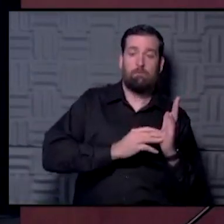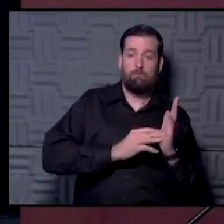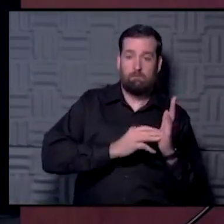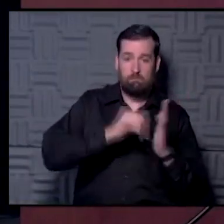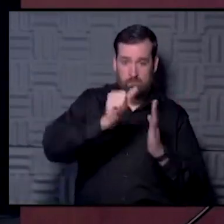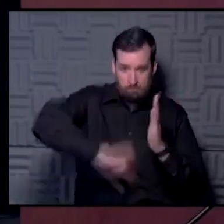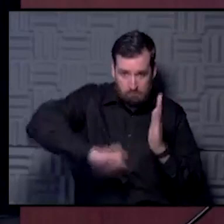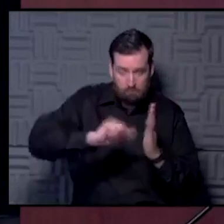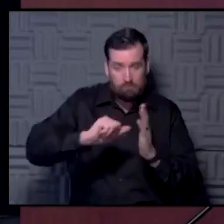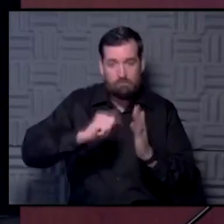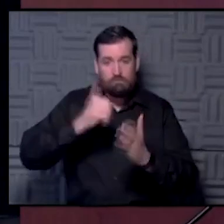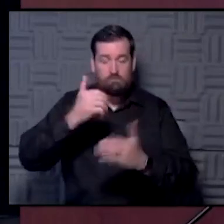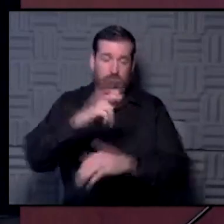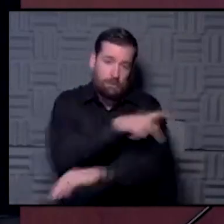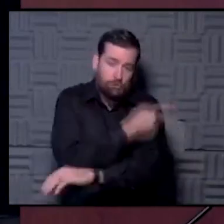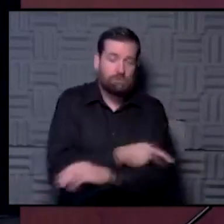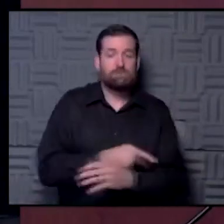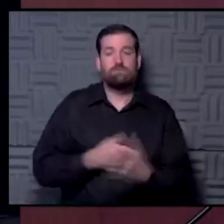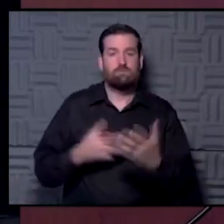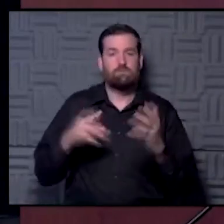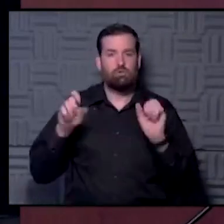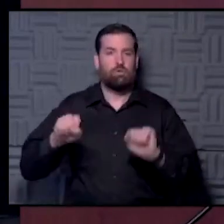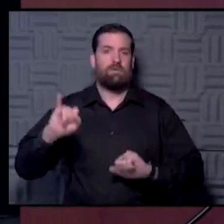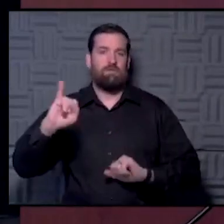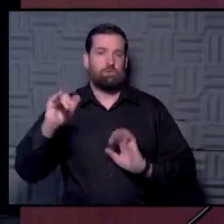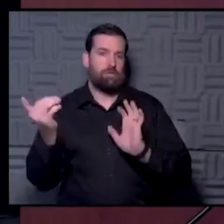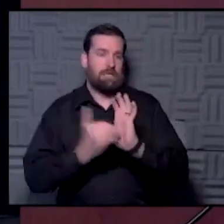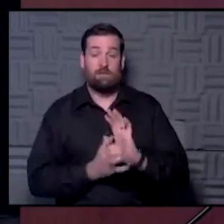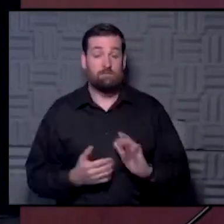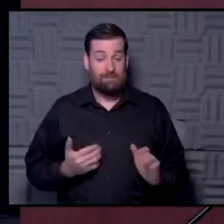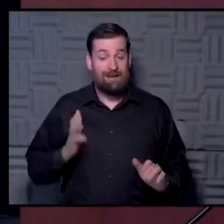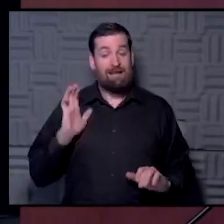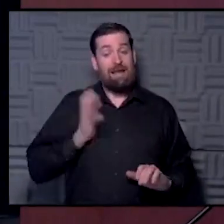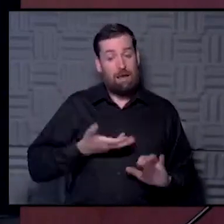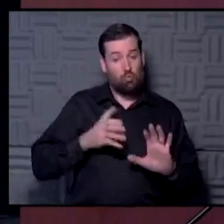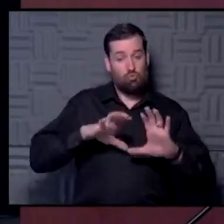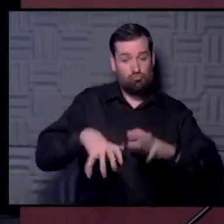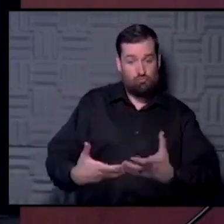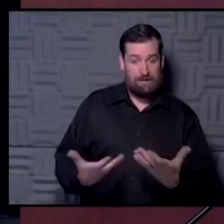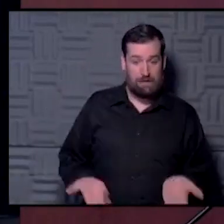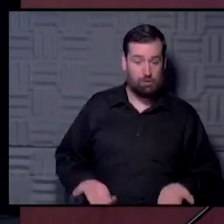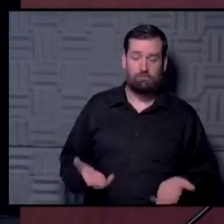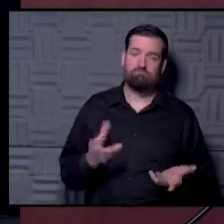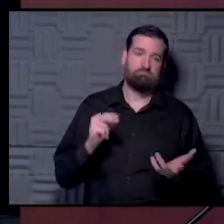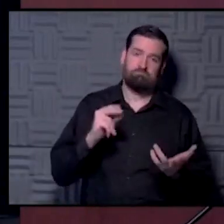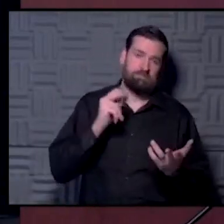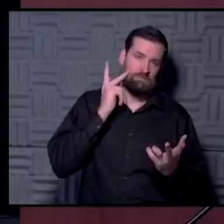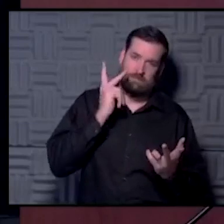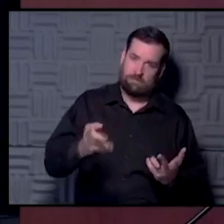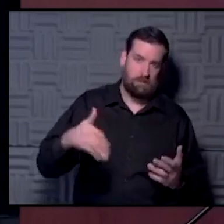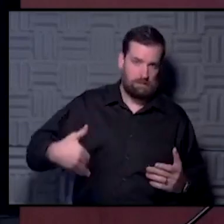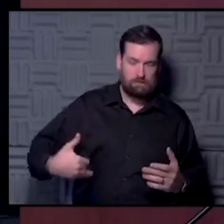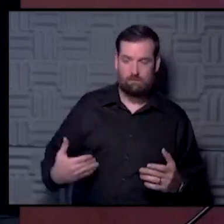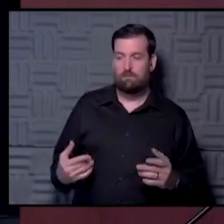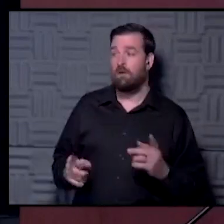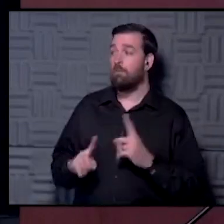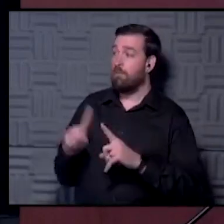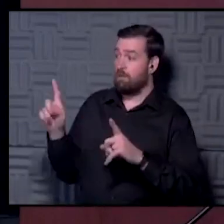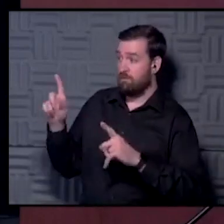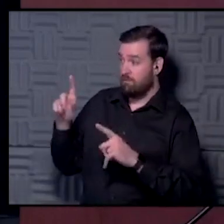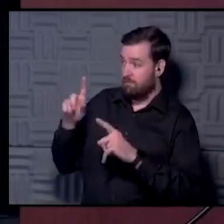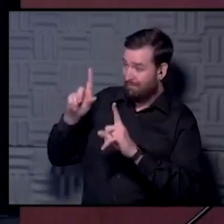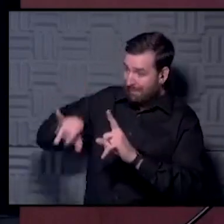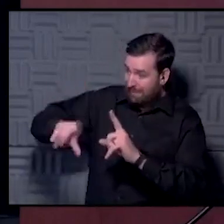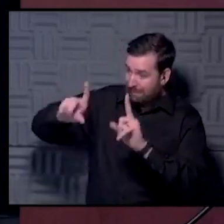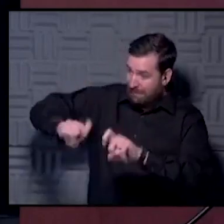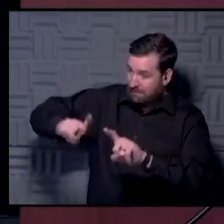be reinfected. We've not yet seen it in our patient population. But if we pivot from that to the value of that screening